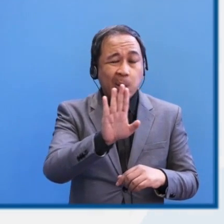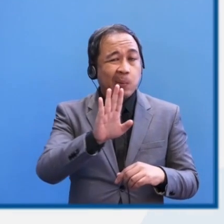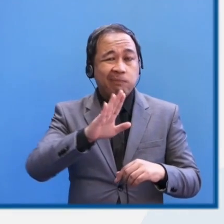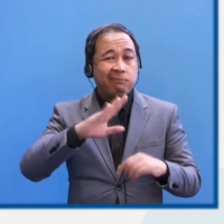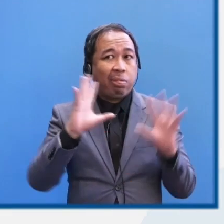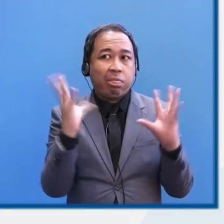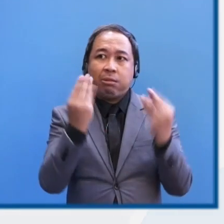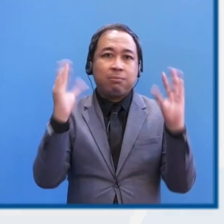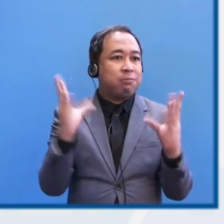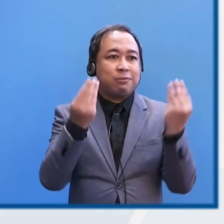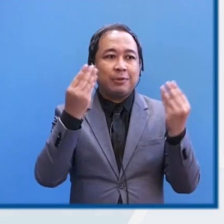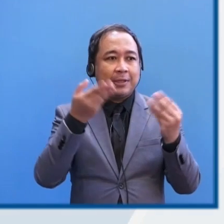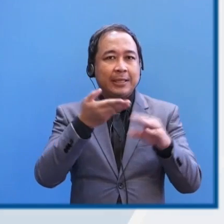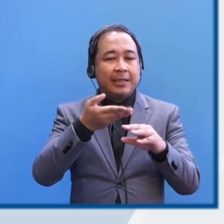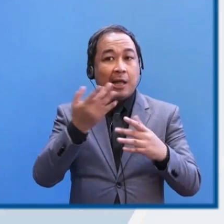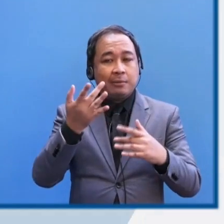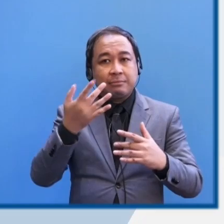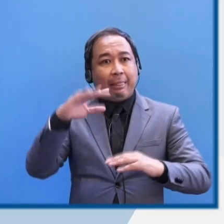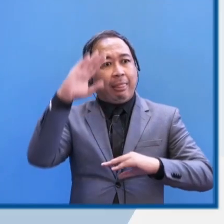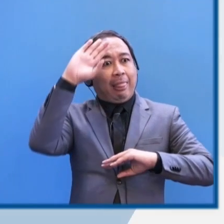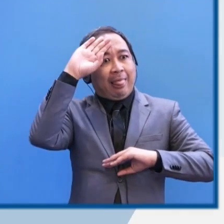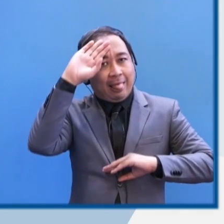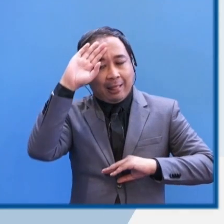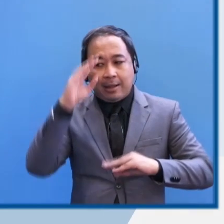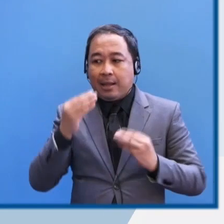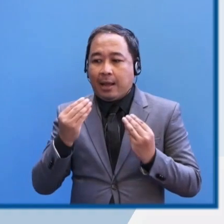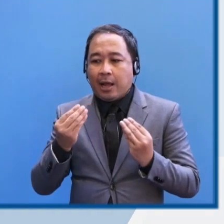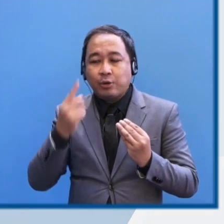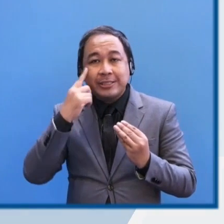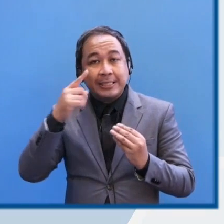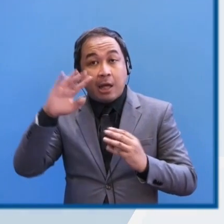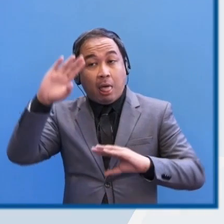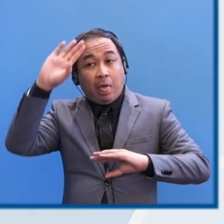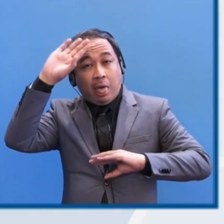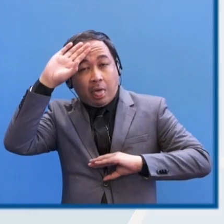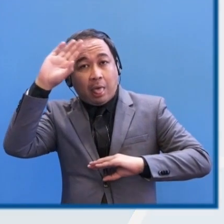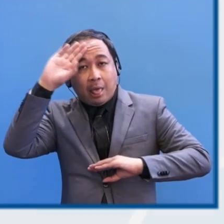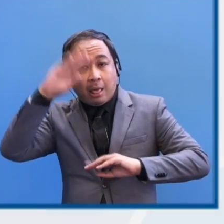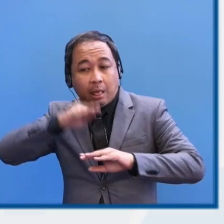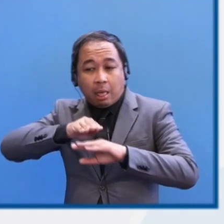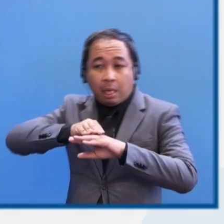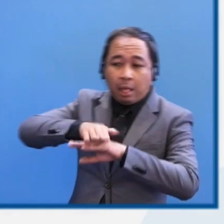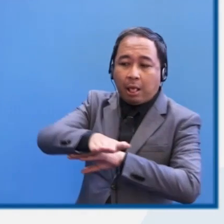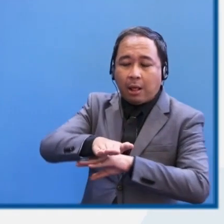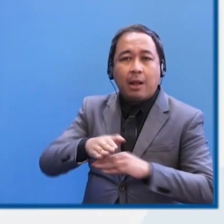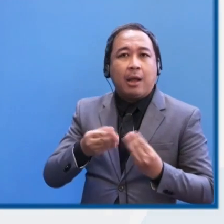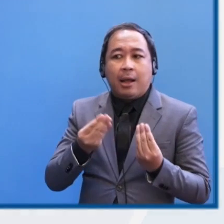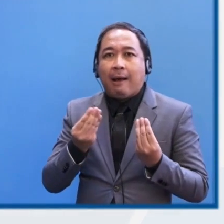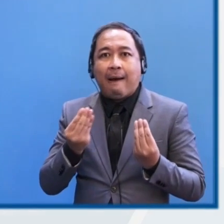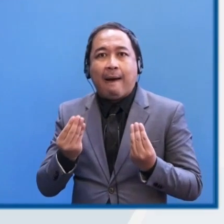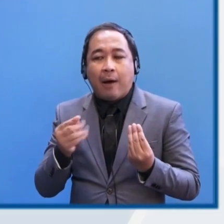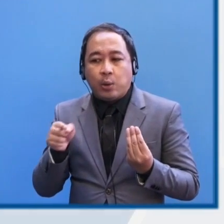the environmental drivers of infectious disease? And presumably one of those drivers would be